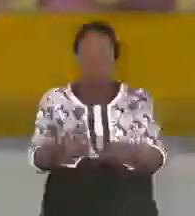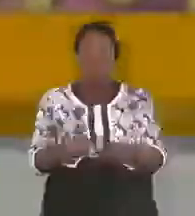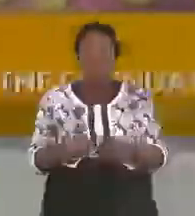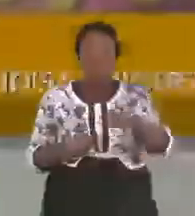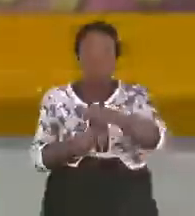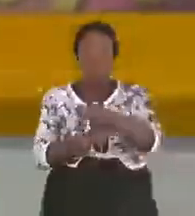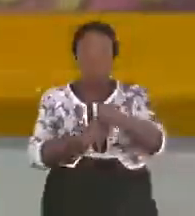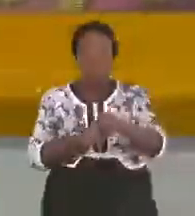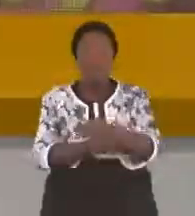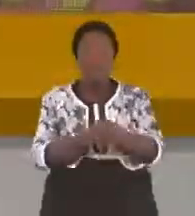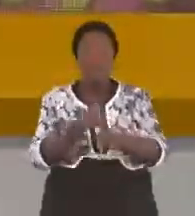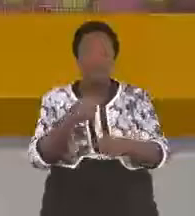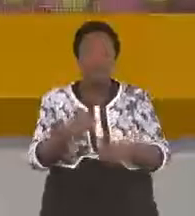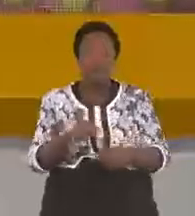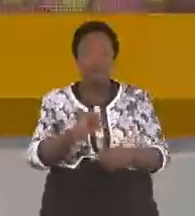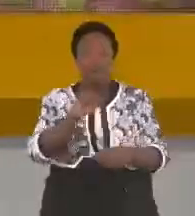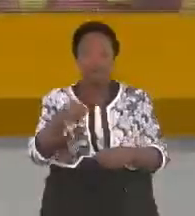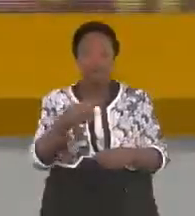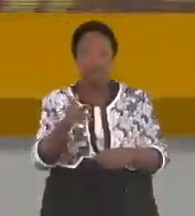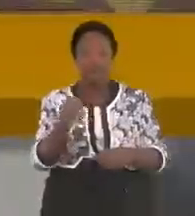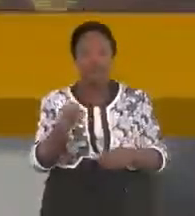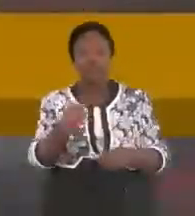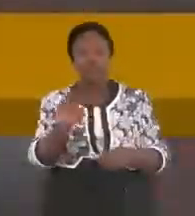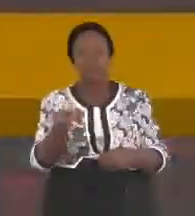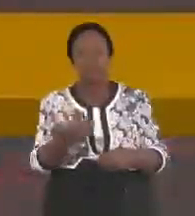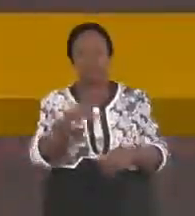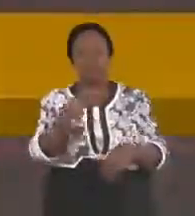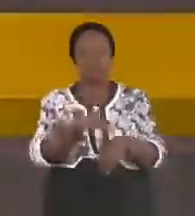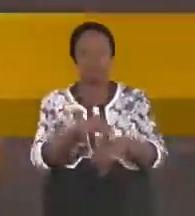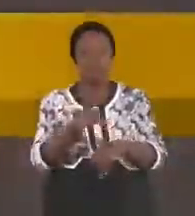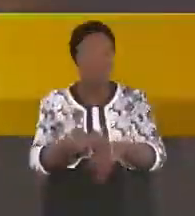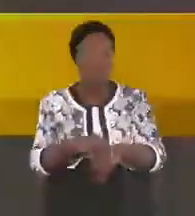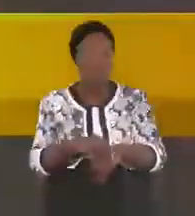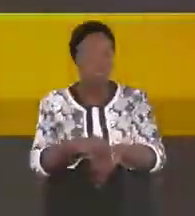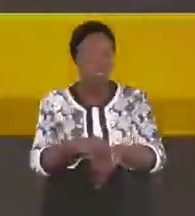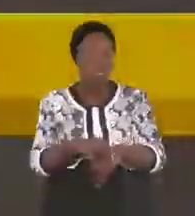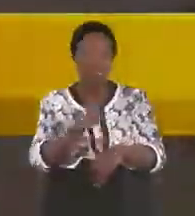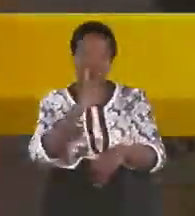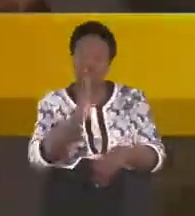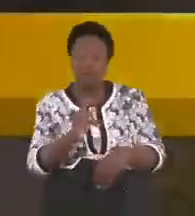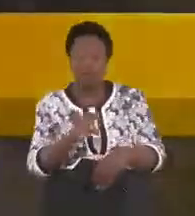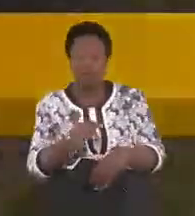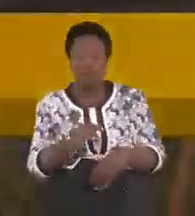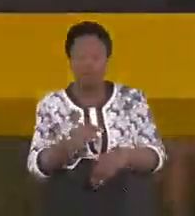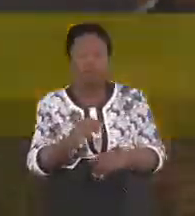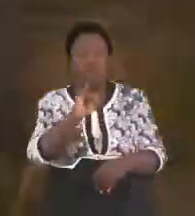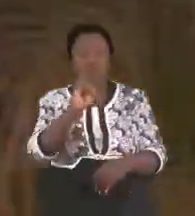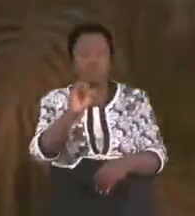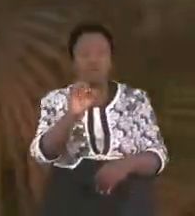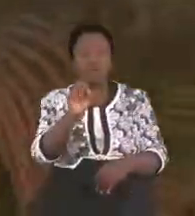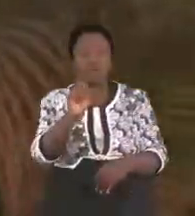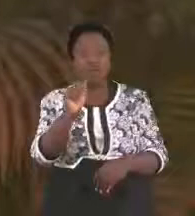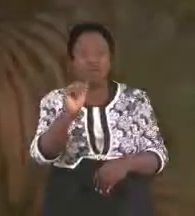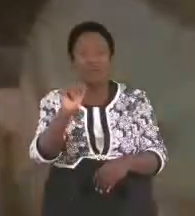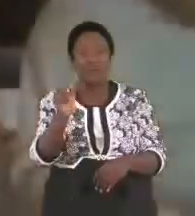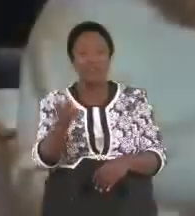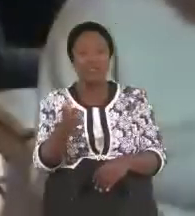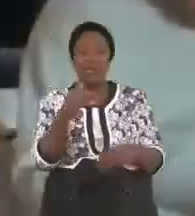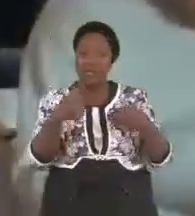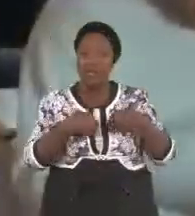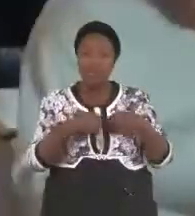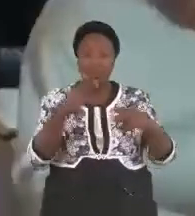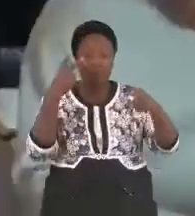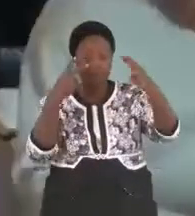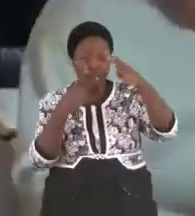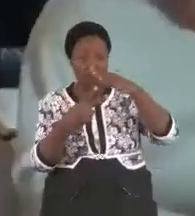John's ministry. Actually, Isaiah had prophesied about John. And you